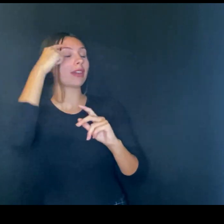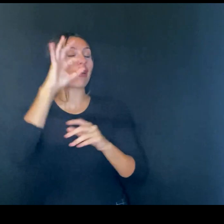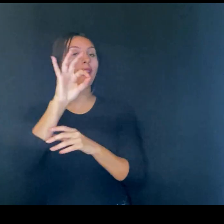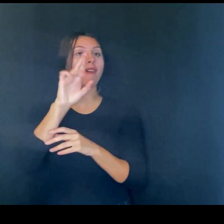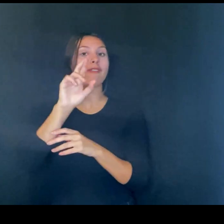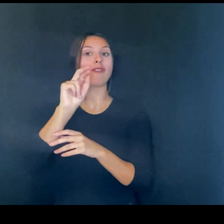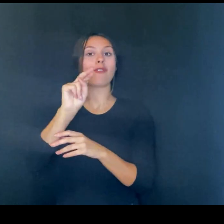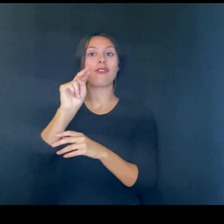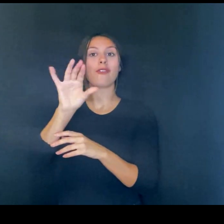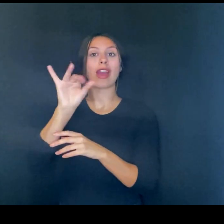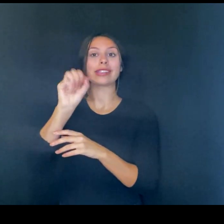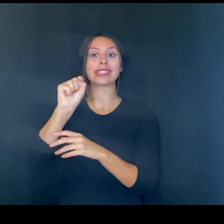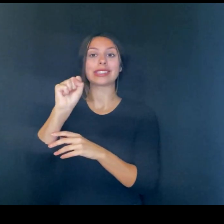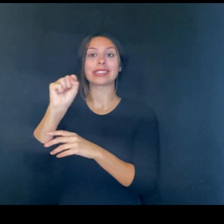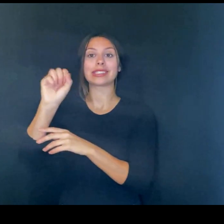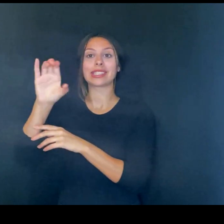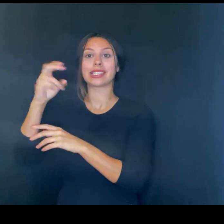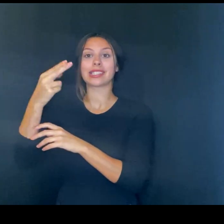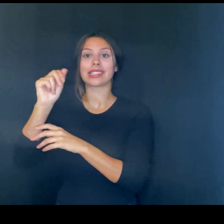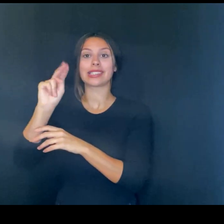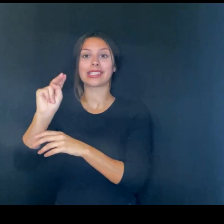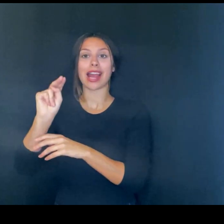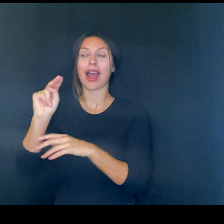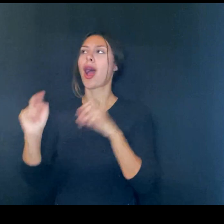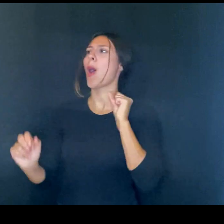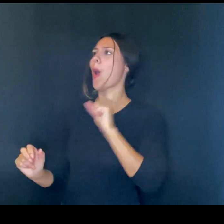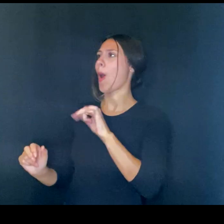And not only was he